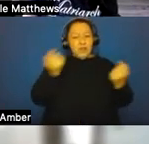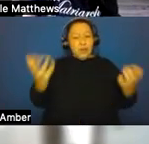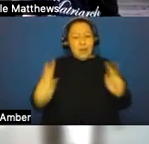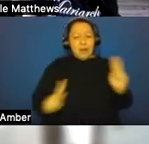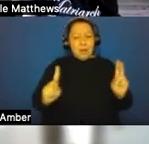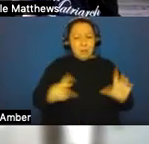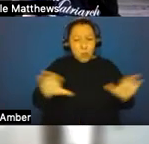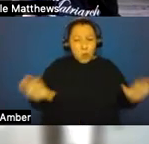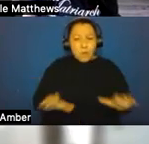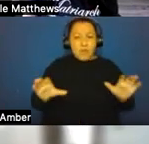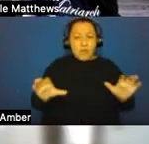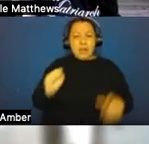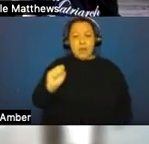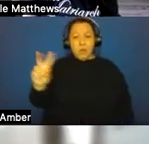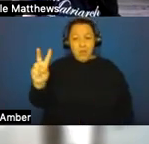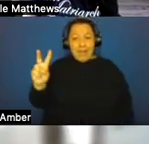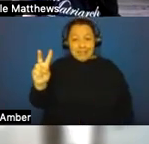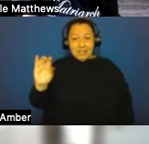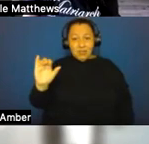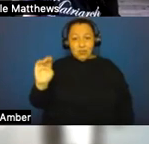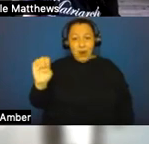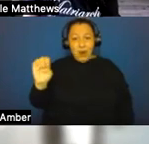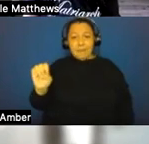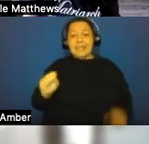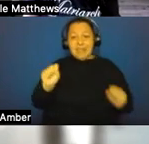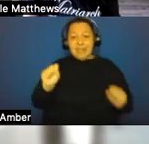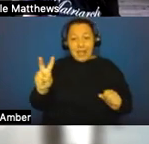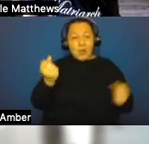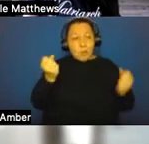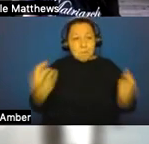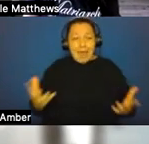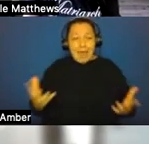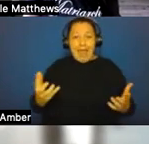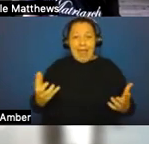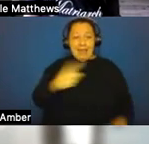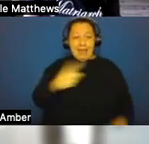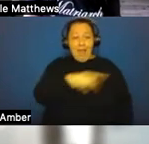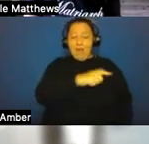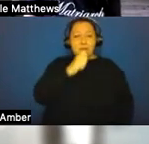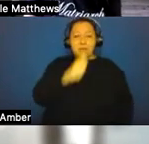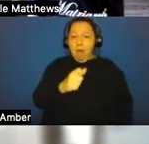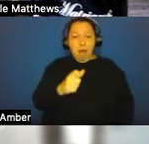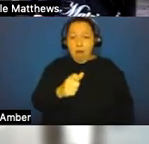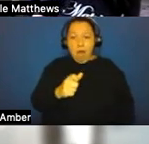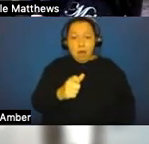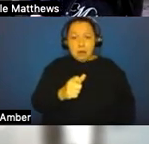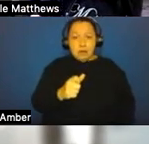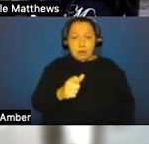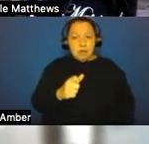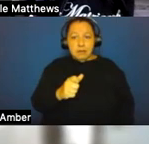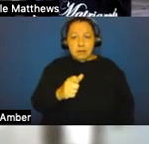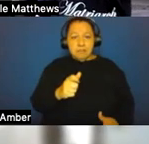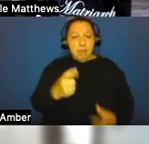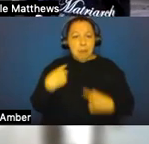sexual violence, we've seen many of them who have not been held accountable because they had access to